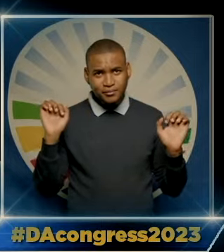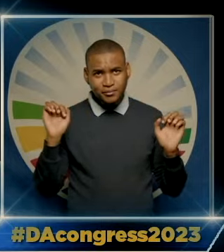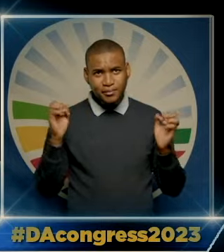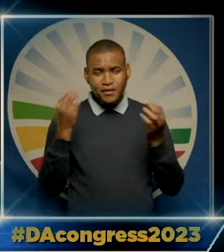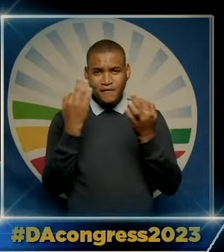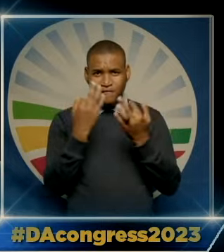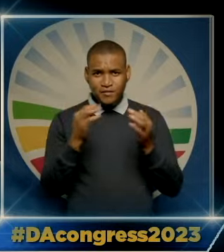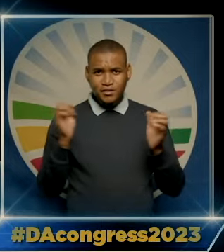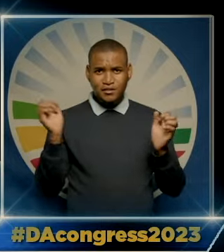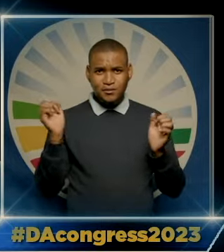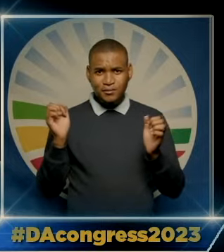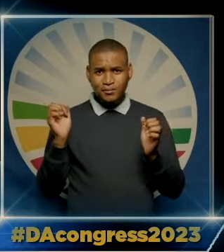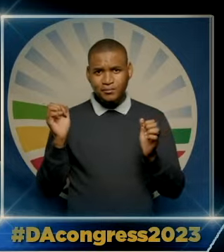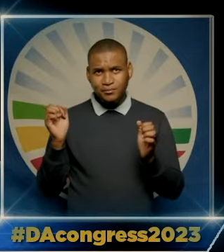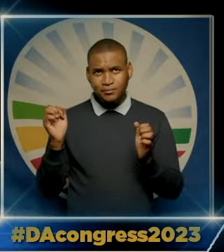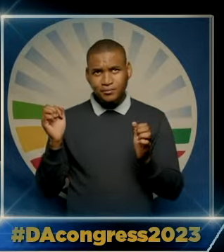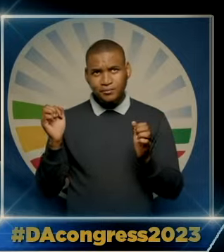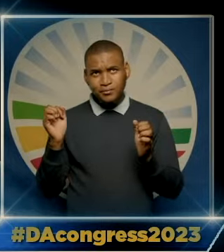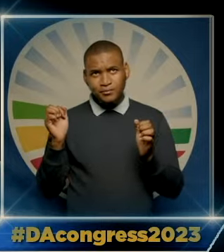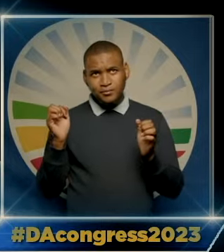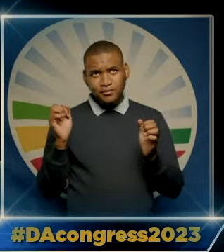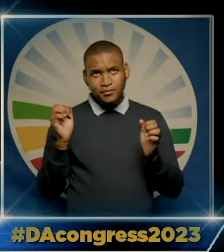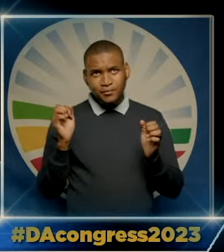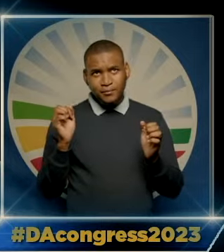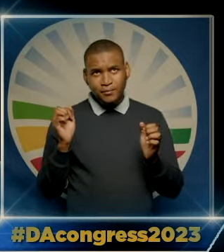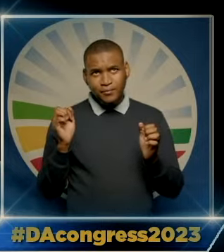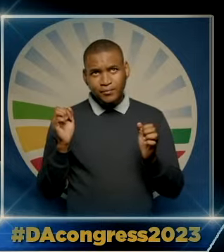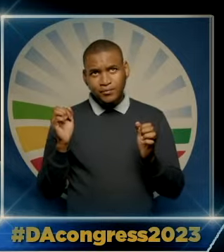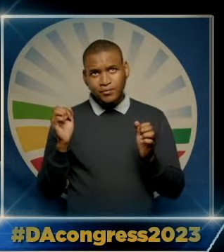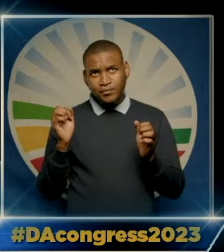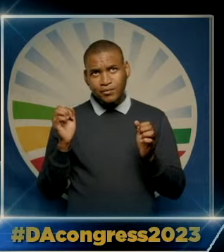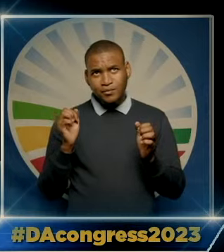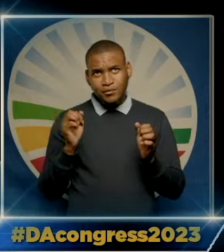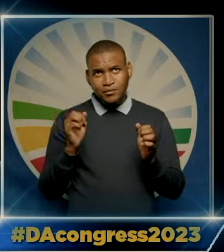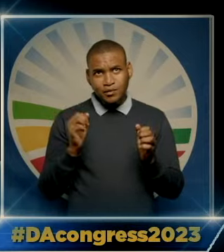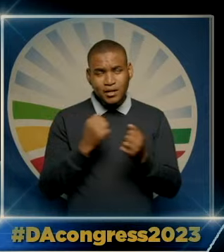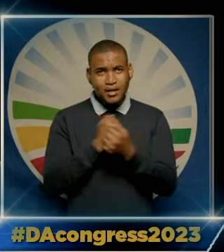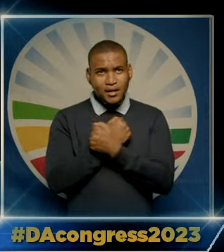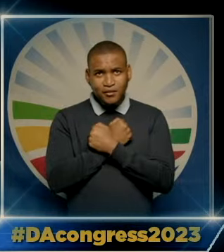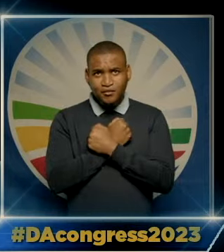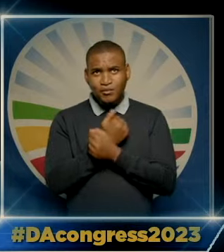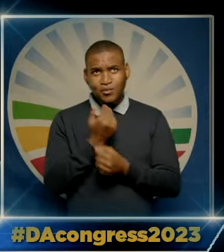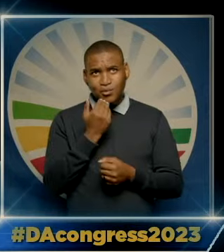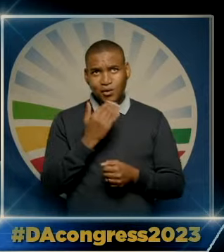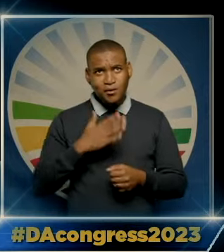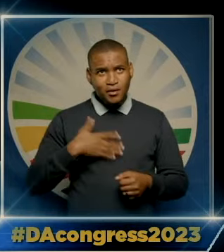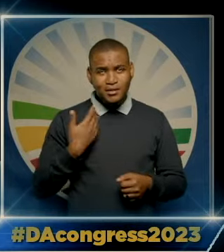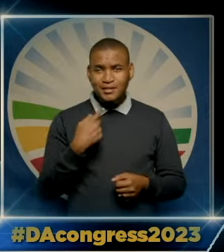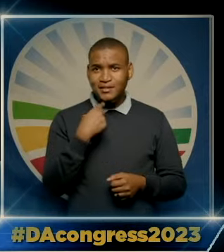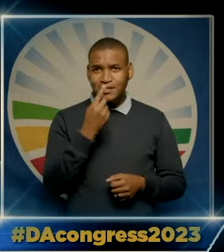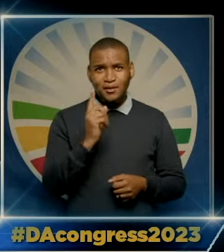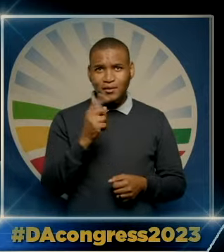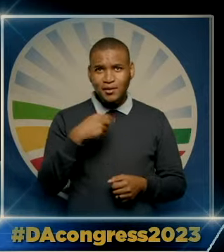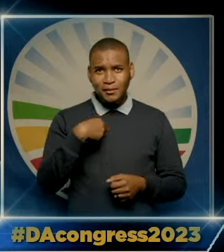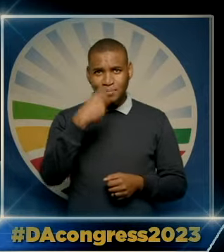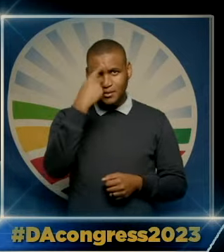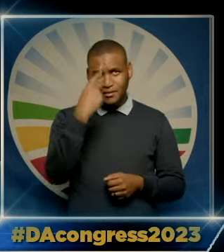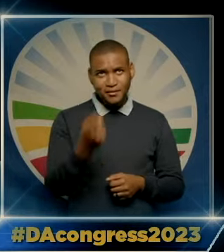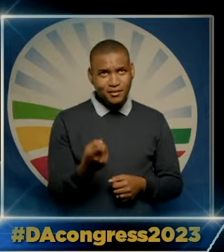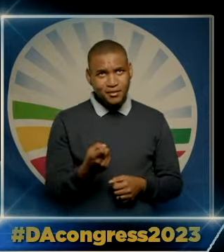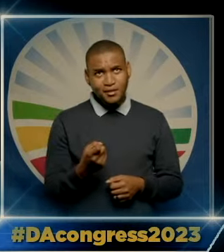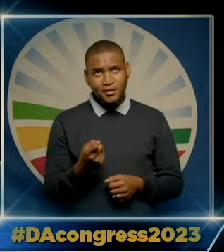Freedom to earn a living. Go where I want. Love who I want. Say what I believe